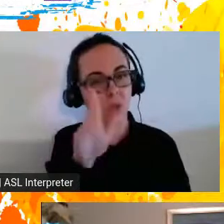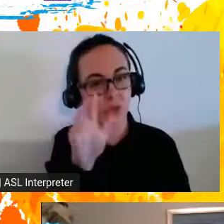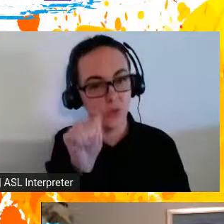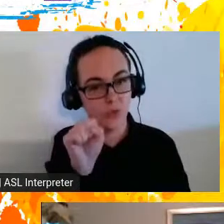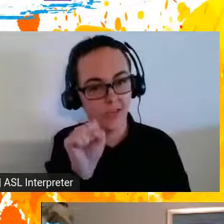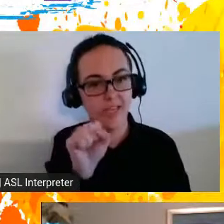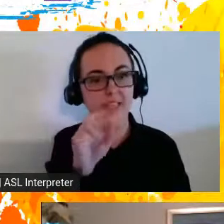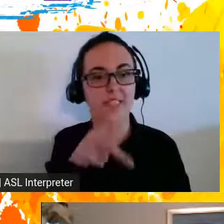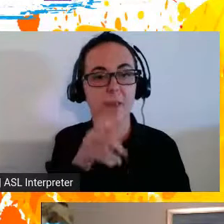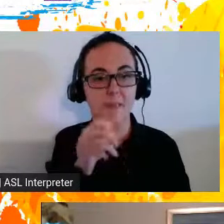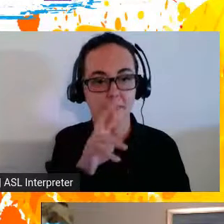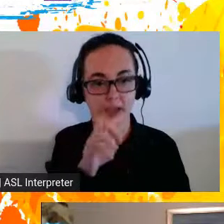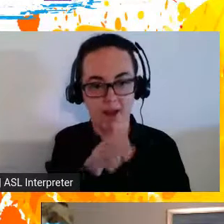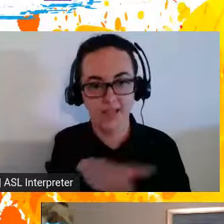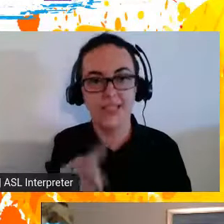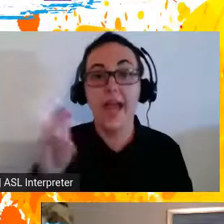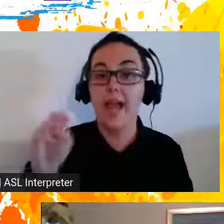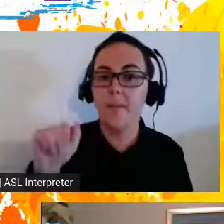Parsiak.